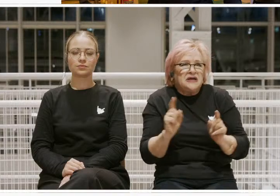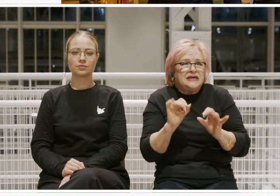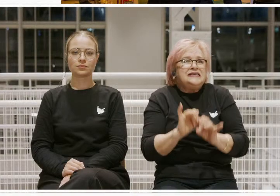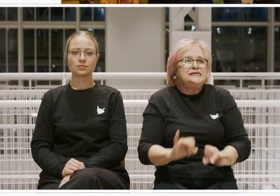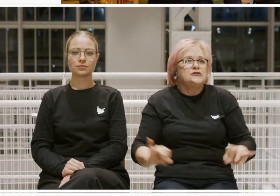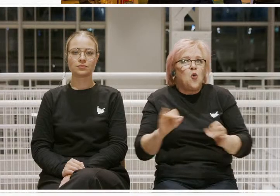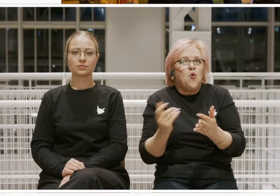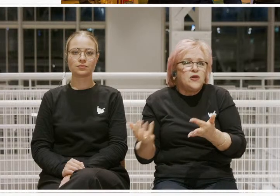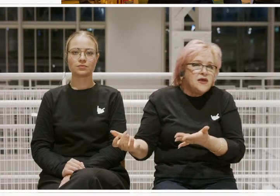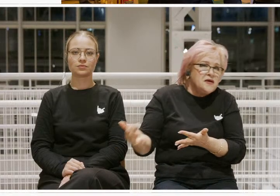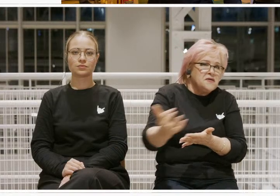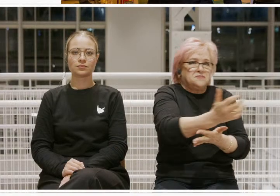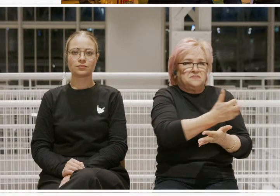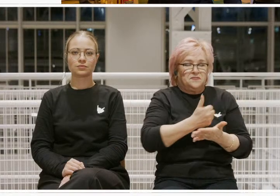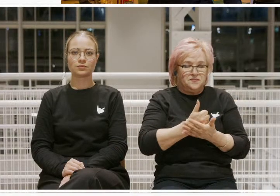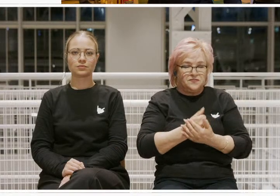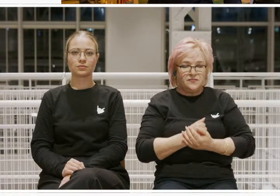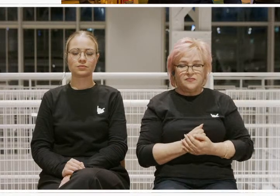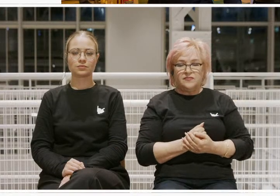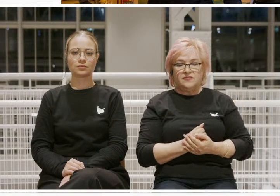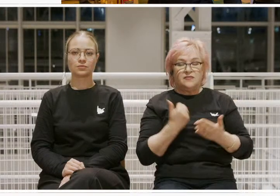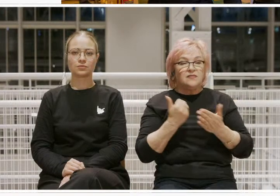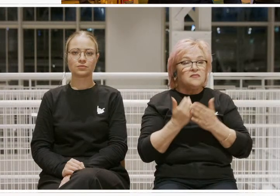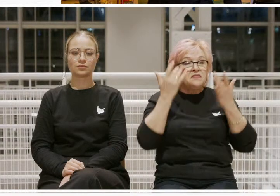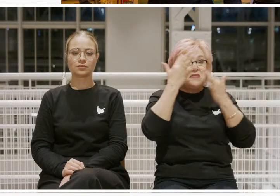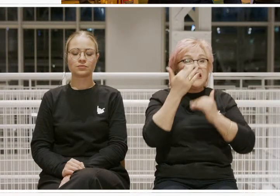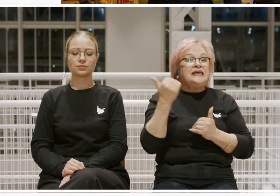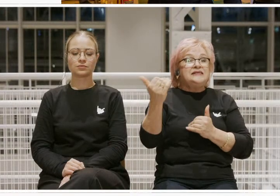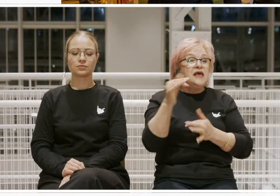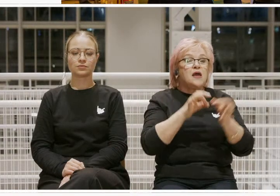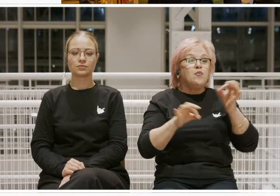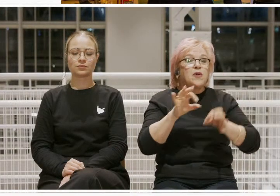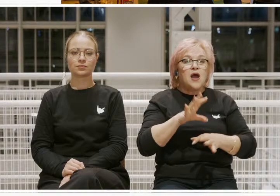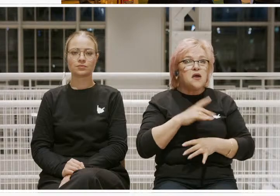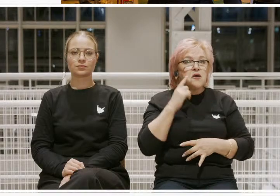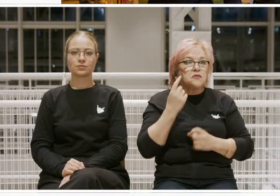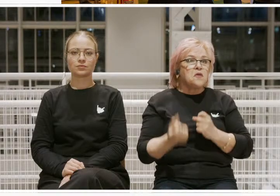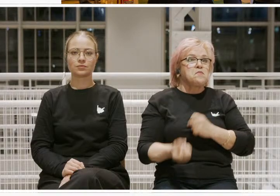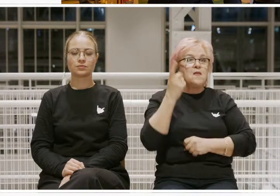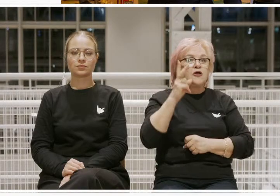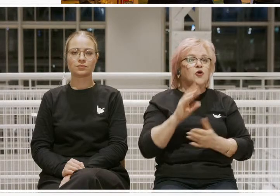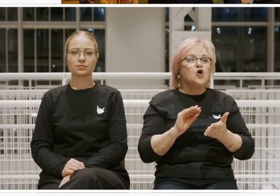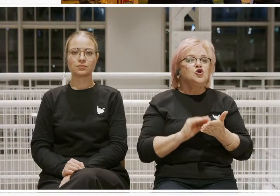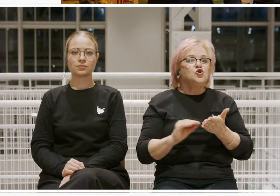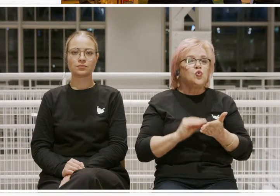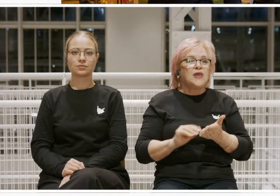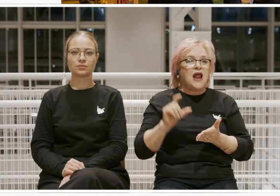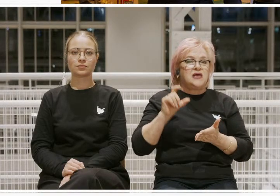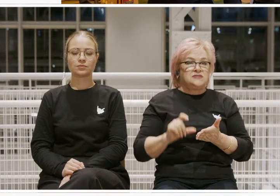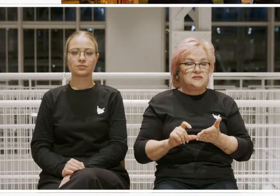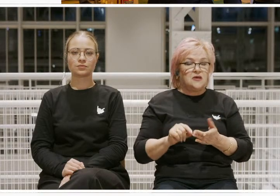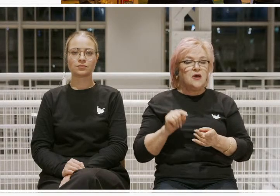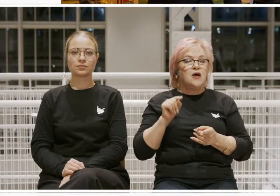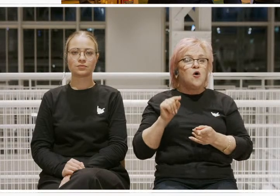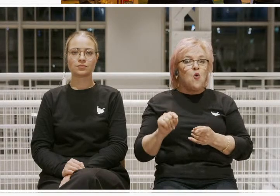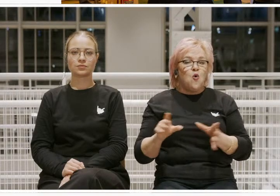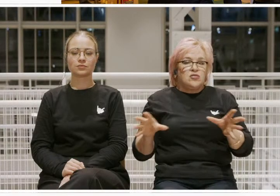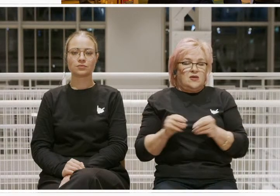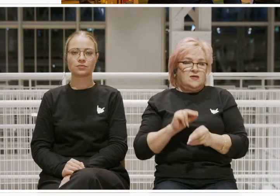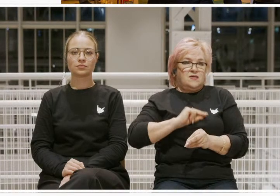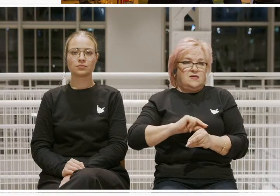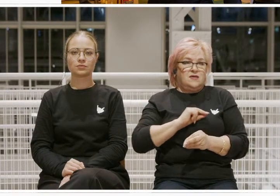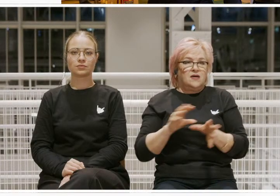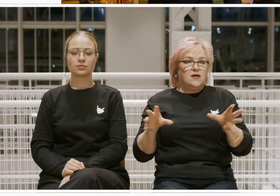Çiğdem Öztürk, a journalist, in collaboration with a photographer and media artist, Omar